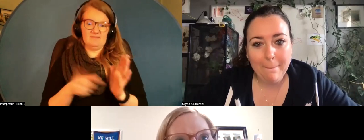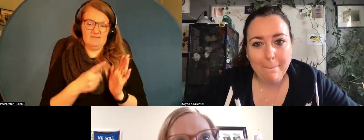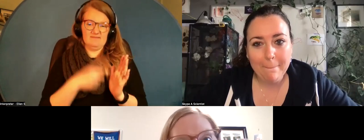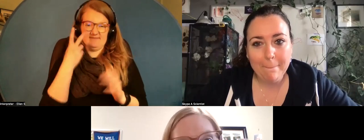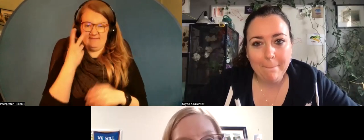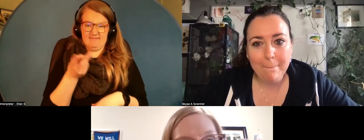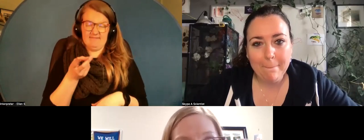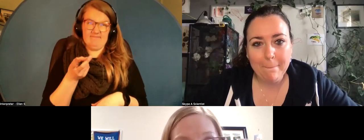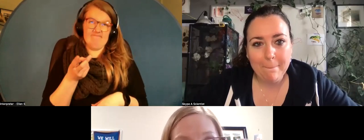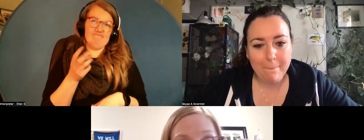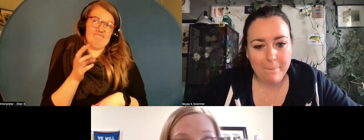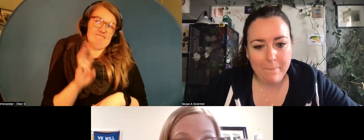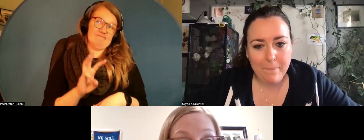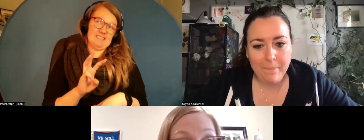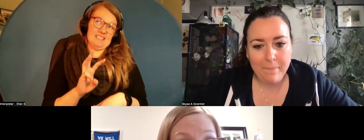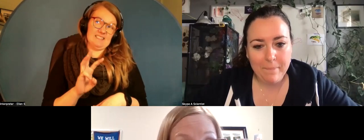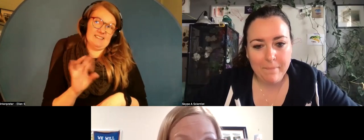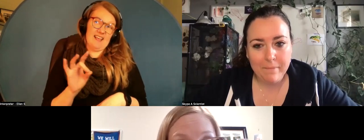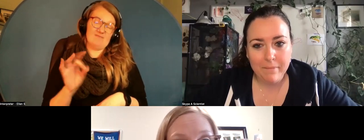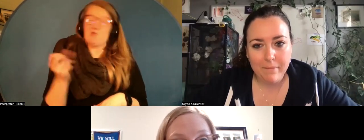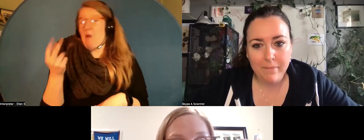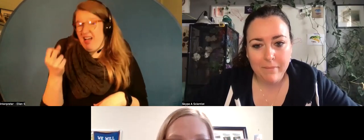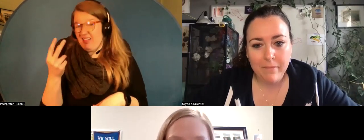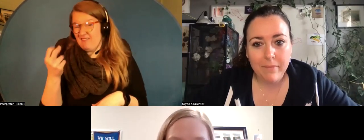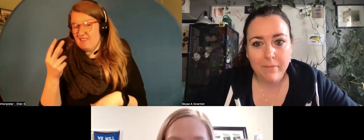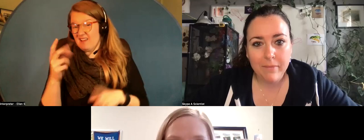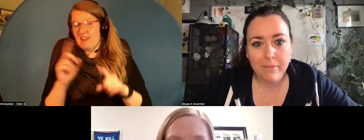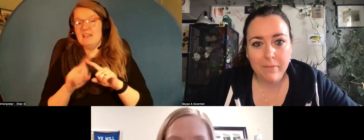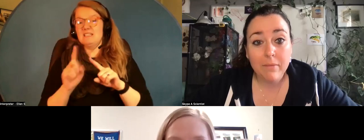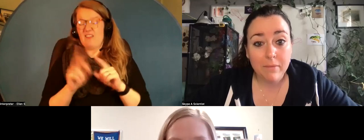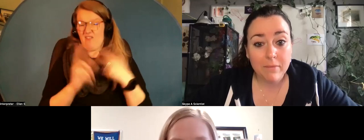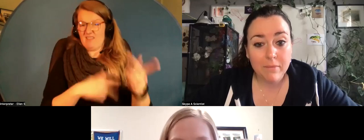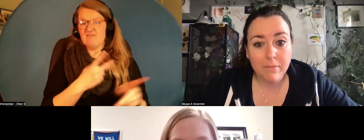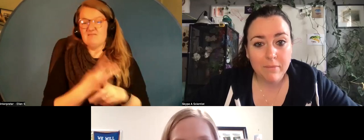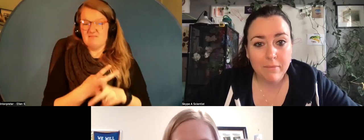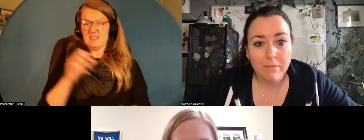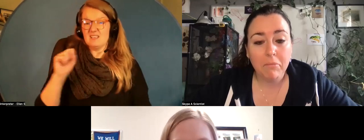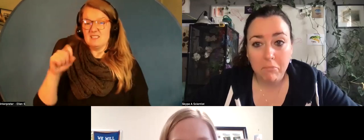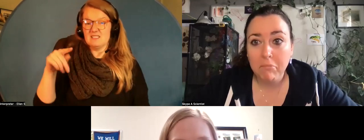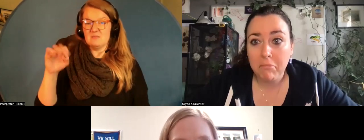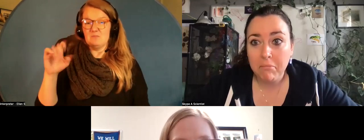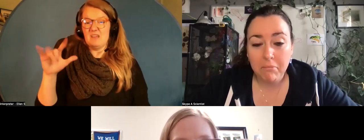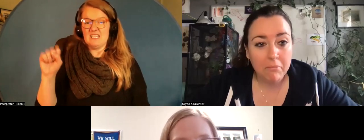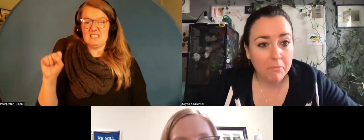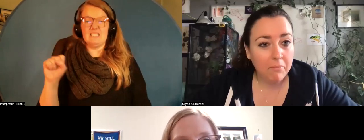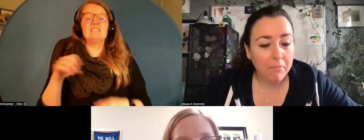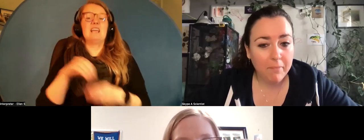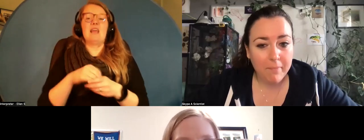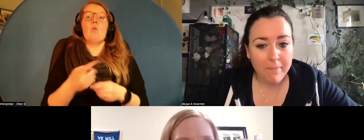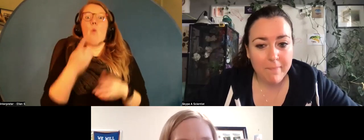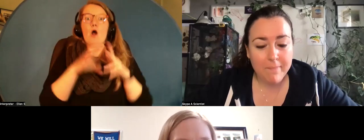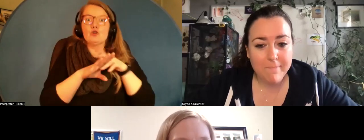6, 8, 12 different species in a single shark or ray.